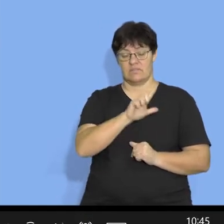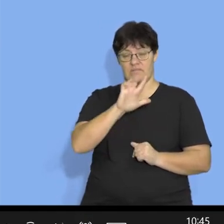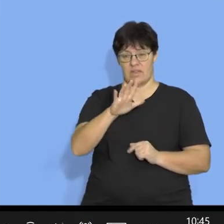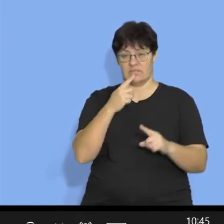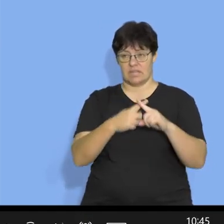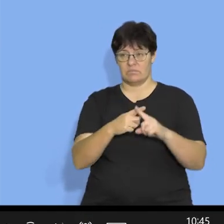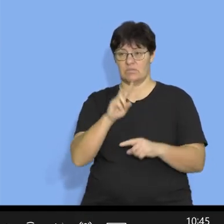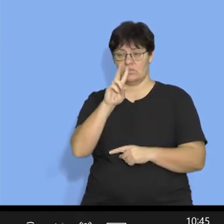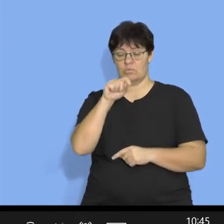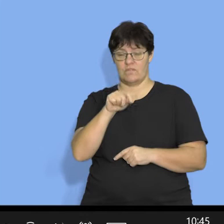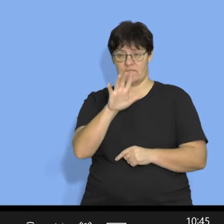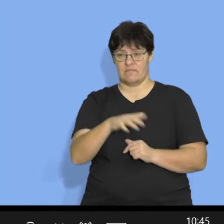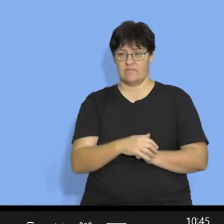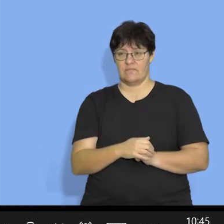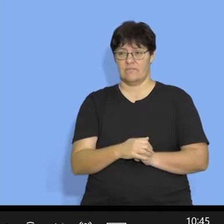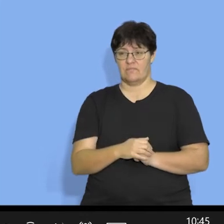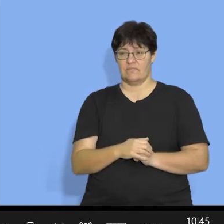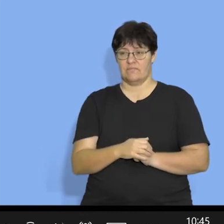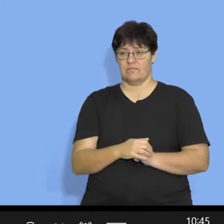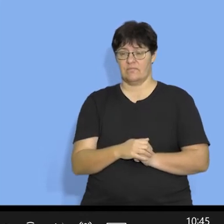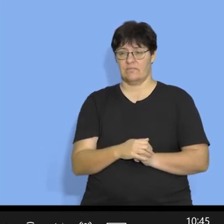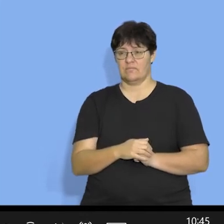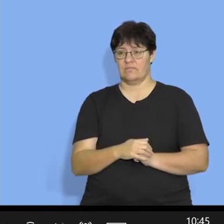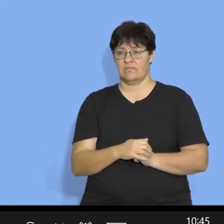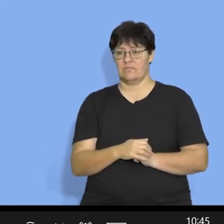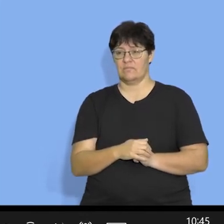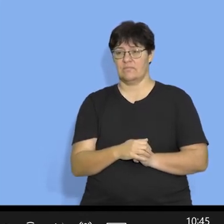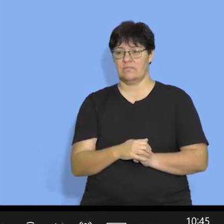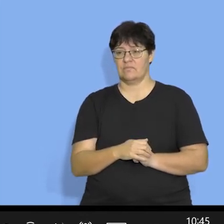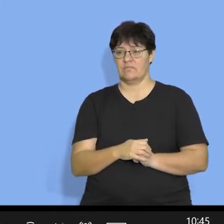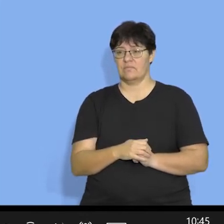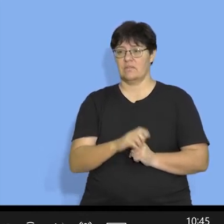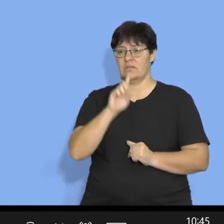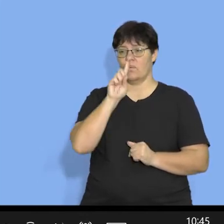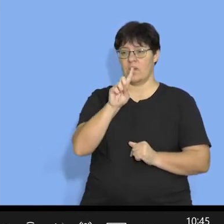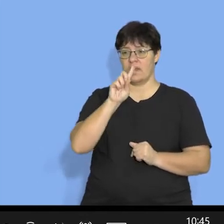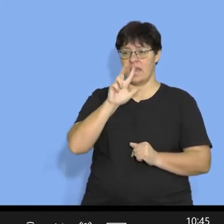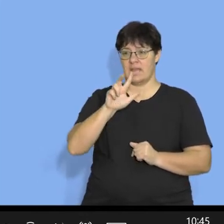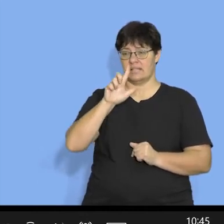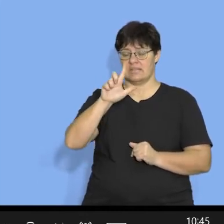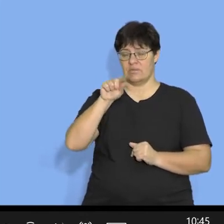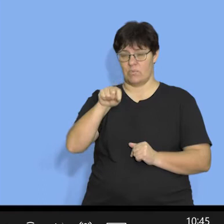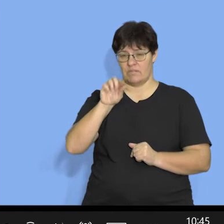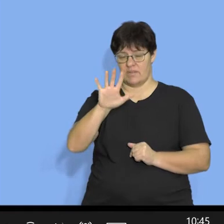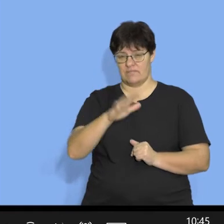75 times 2.5. Can't leave it as a fraction, so